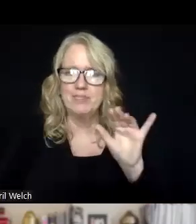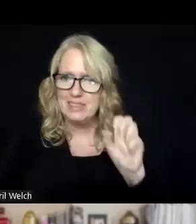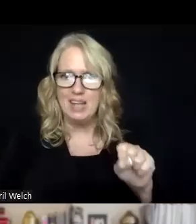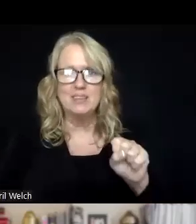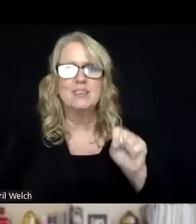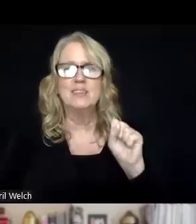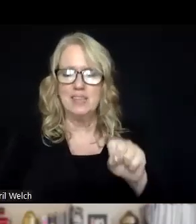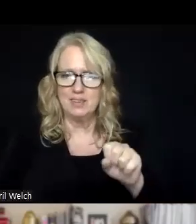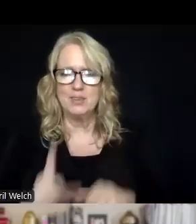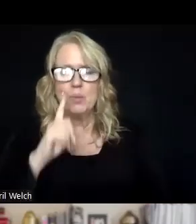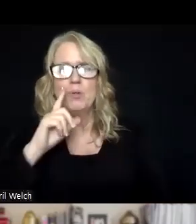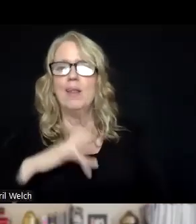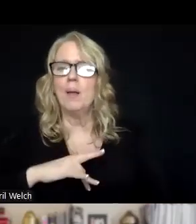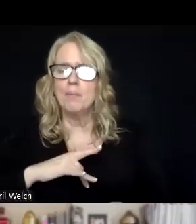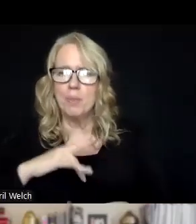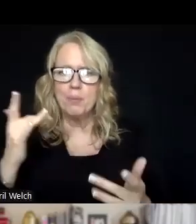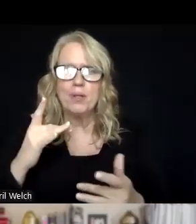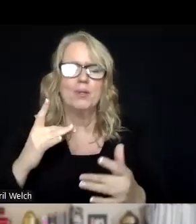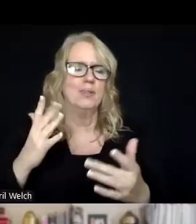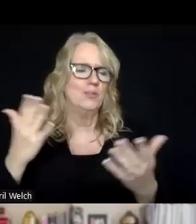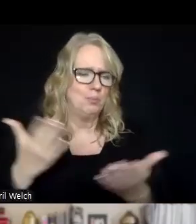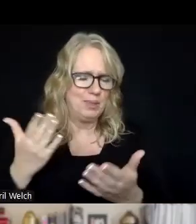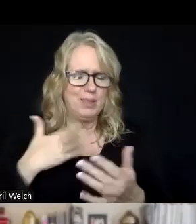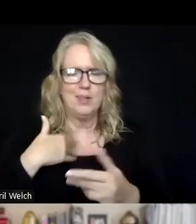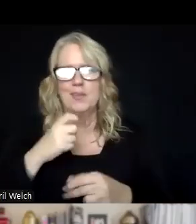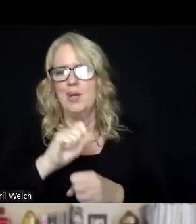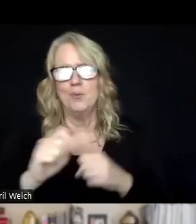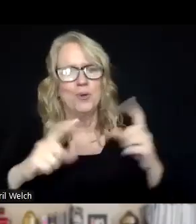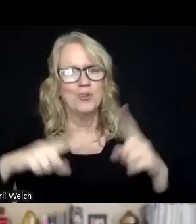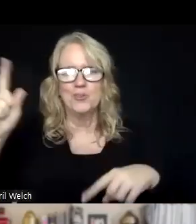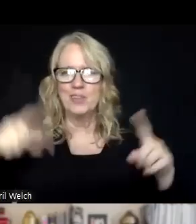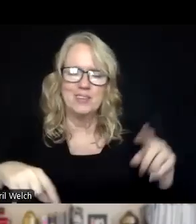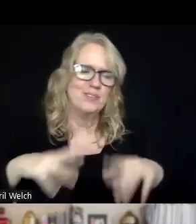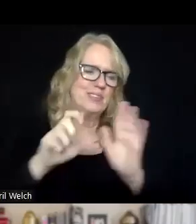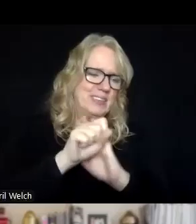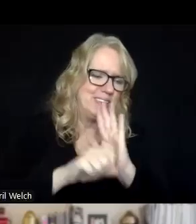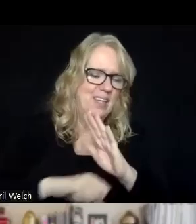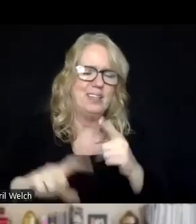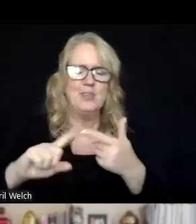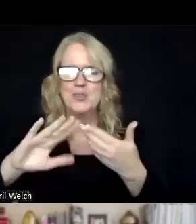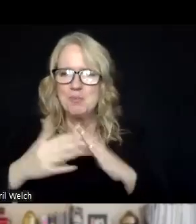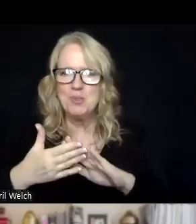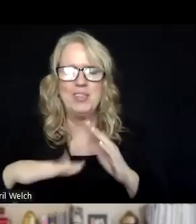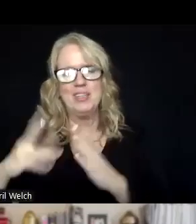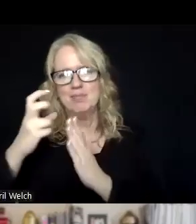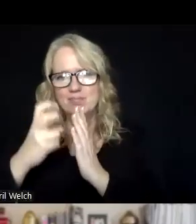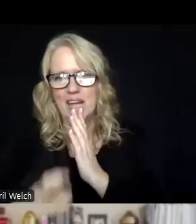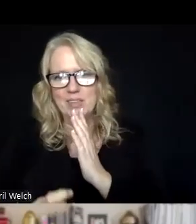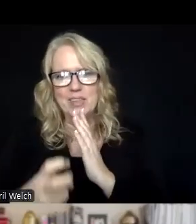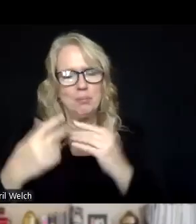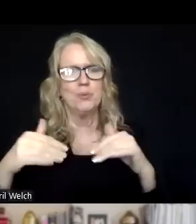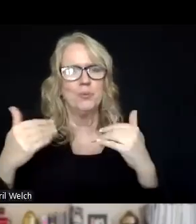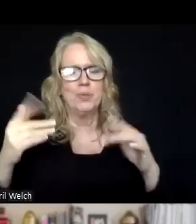really thrilled to be here. And, I work with all of you states and communities, and diving deeper is really important.